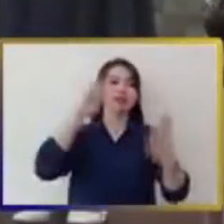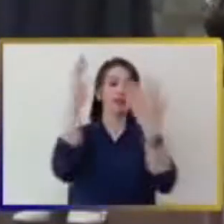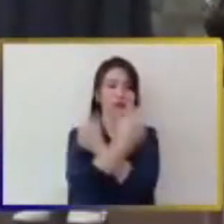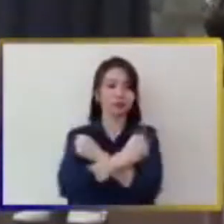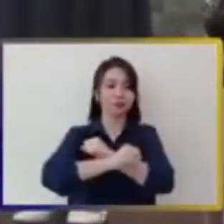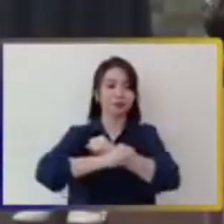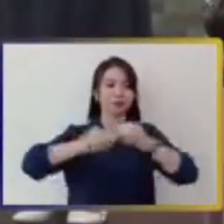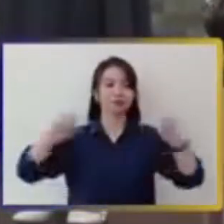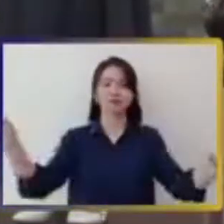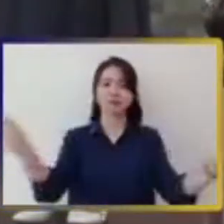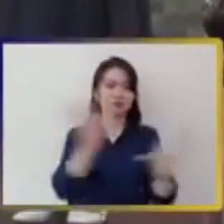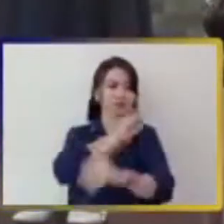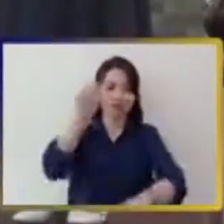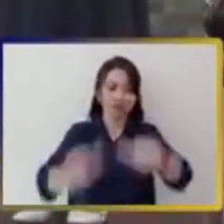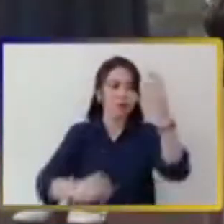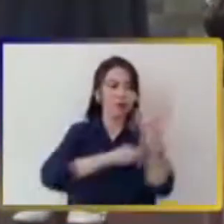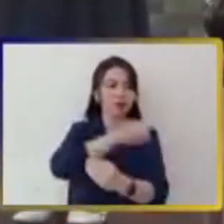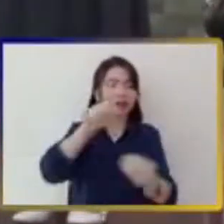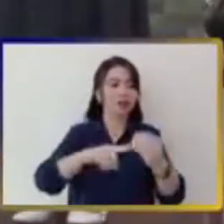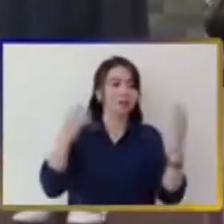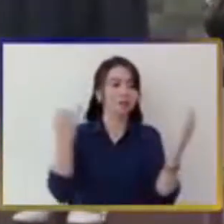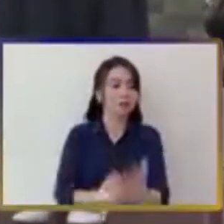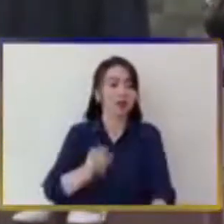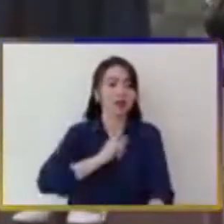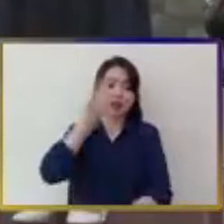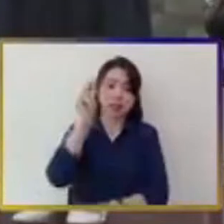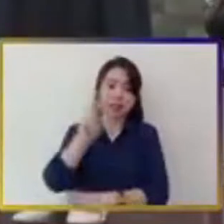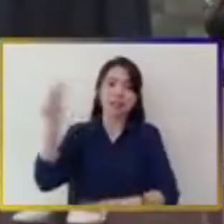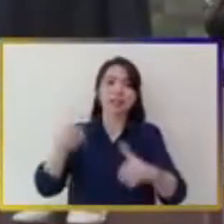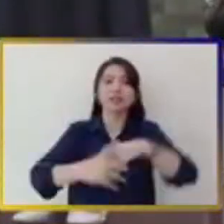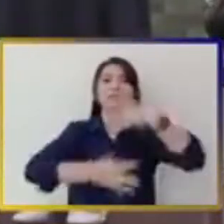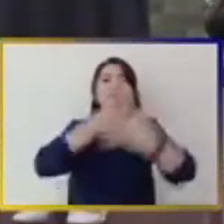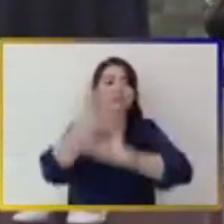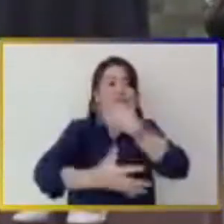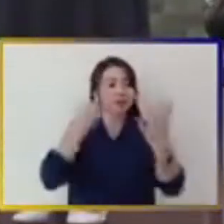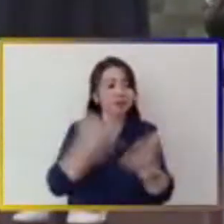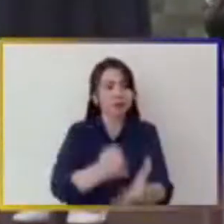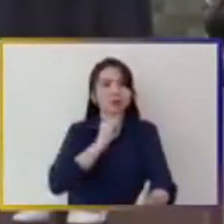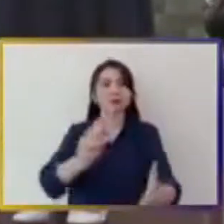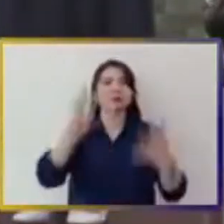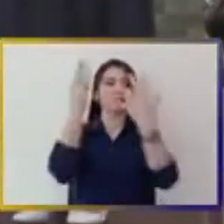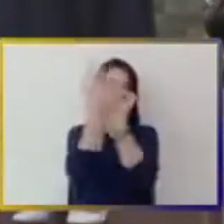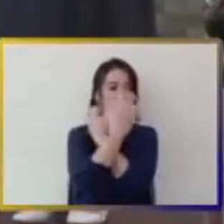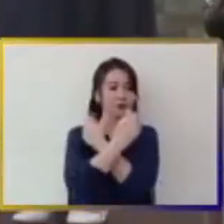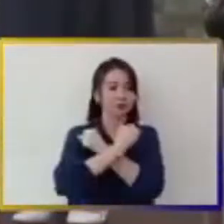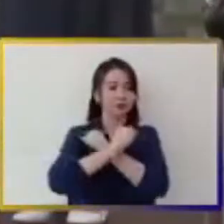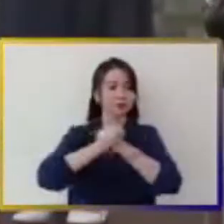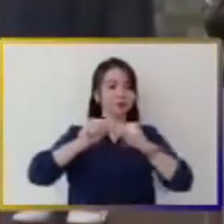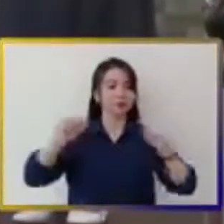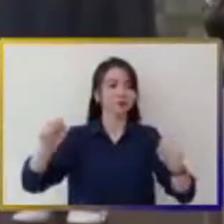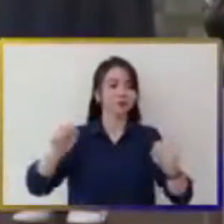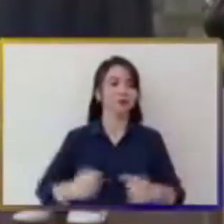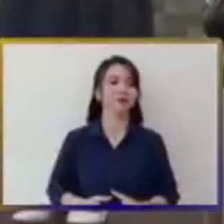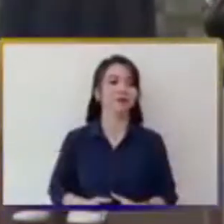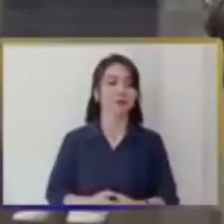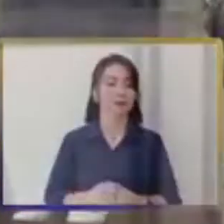I'm saved, I'm saved, there's no doubt about it. I've just got to shout it, I'm saved.